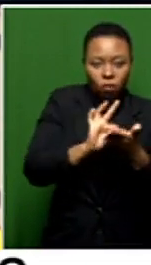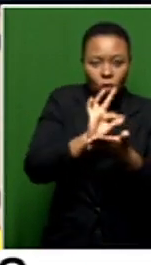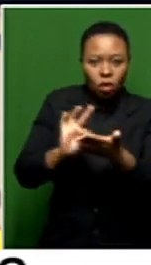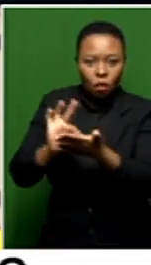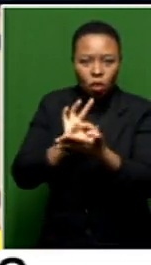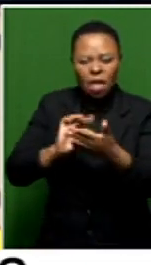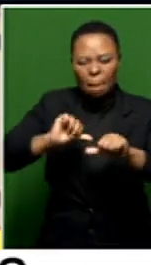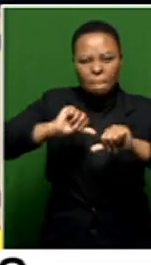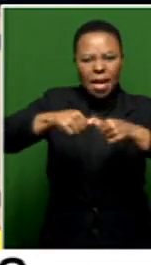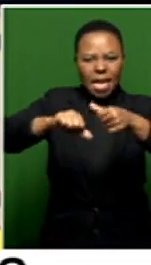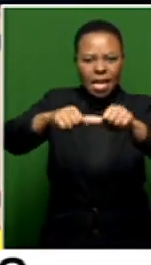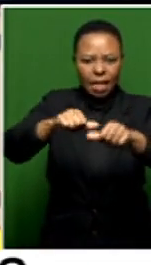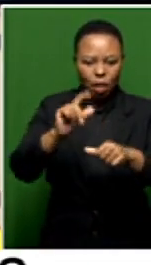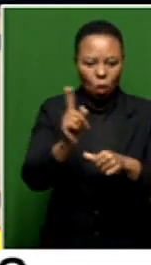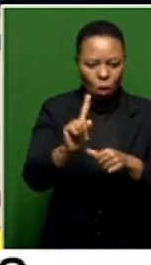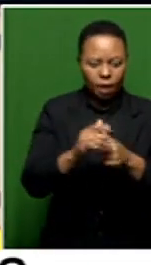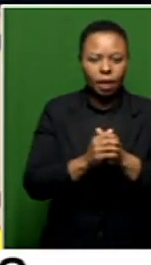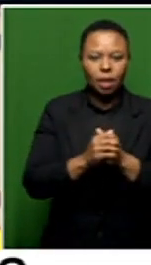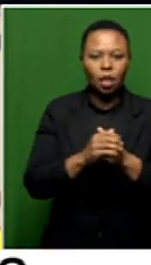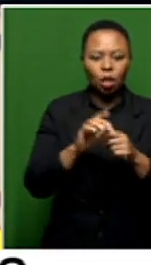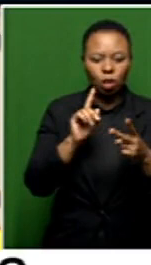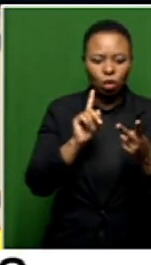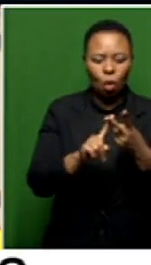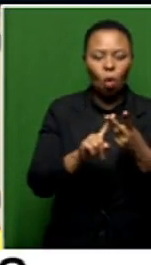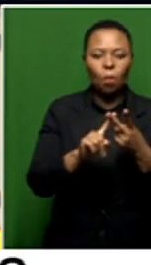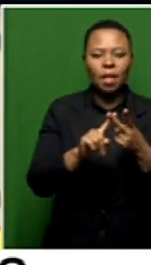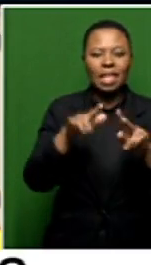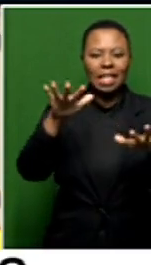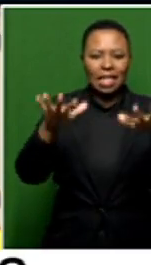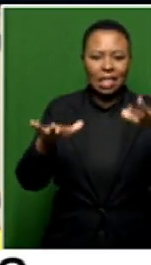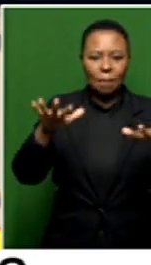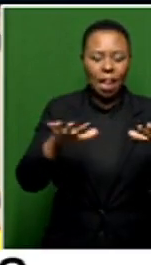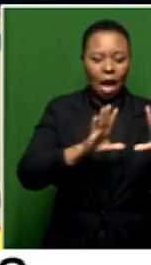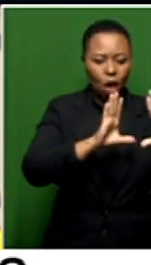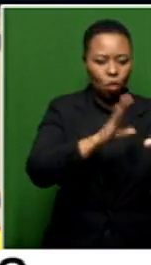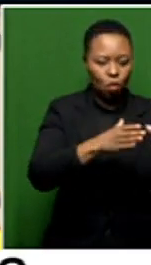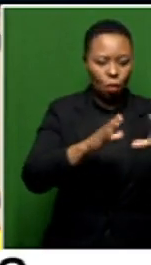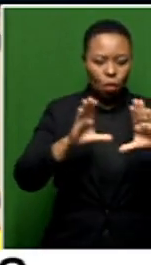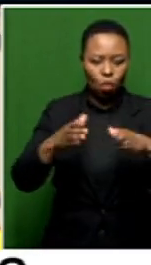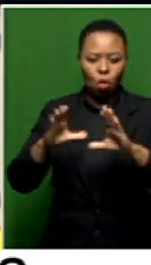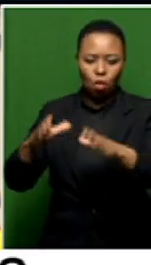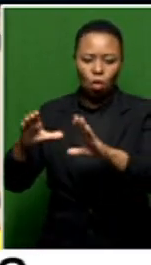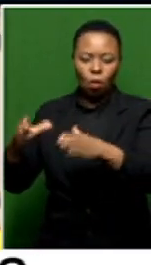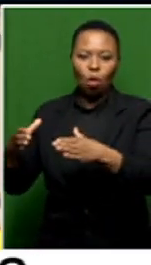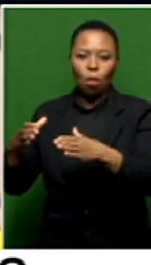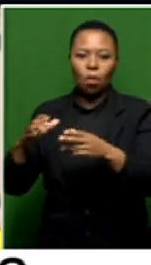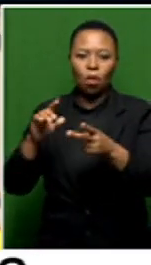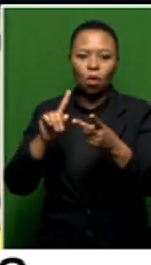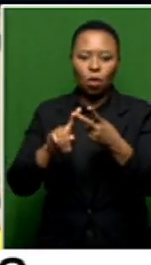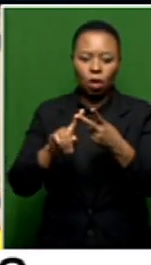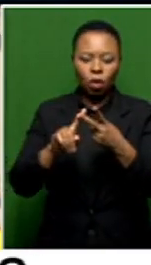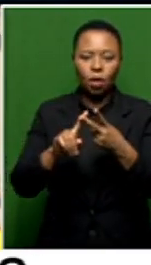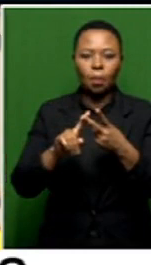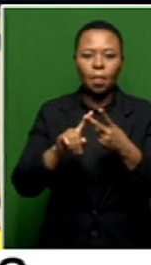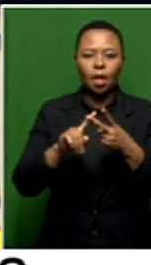voting districts. And so those that have similar voting patterns, we group them in the same, what we call clusters.